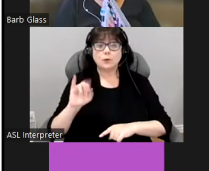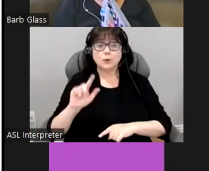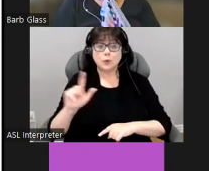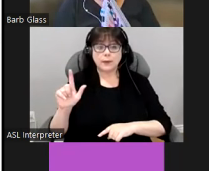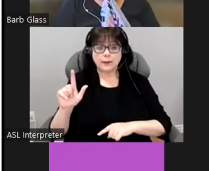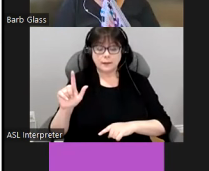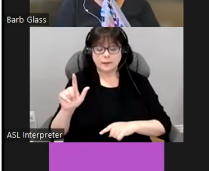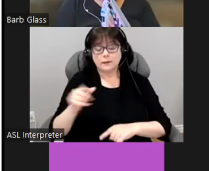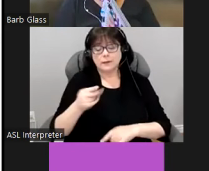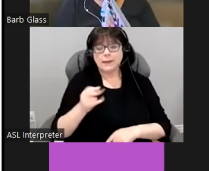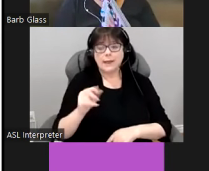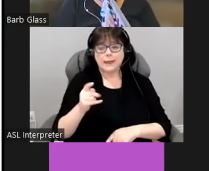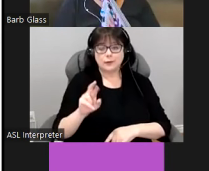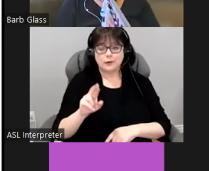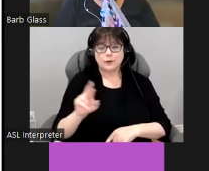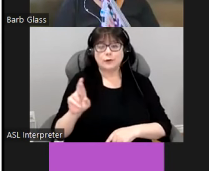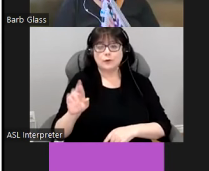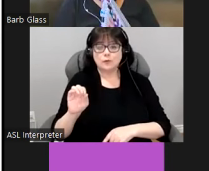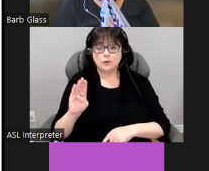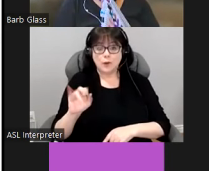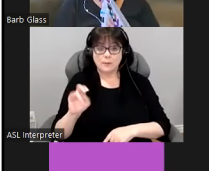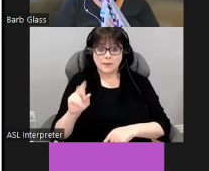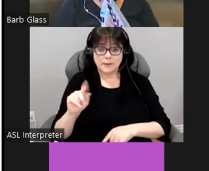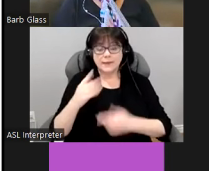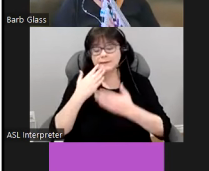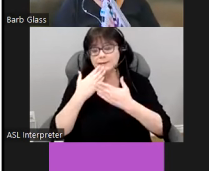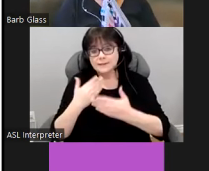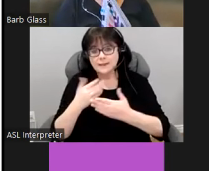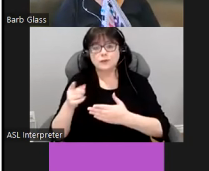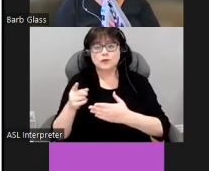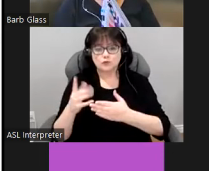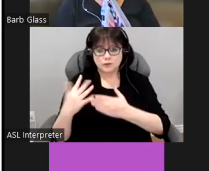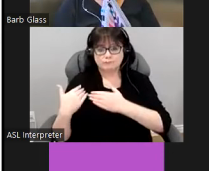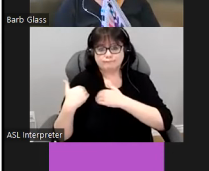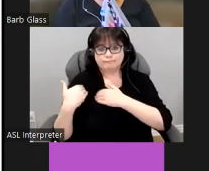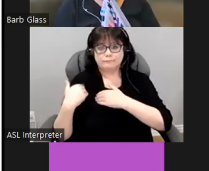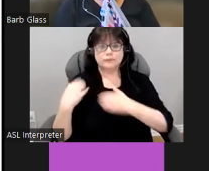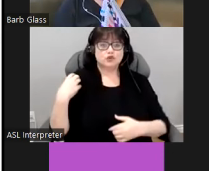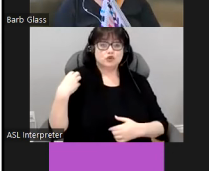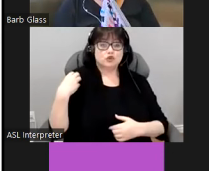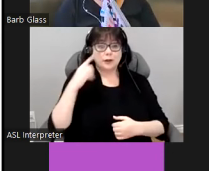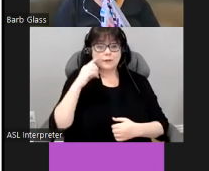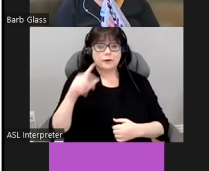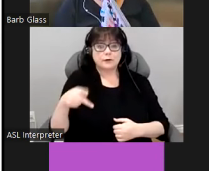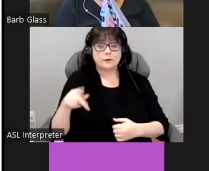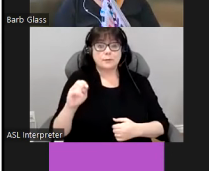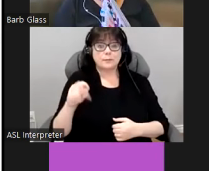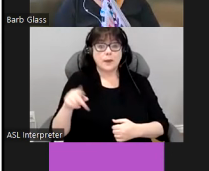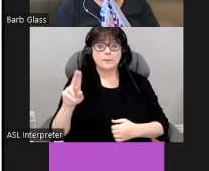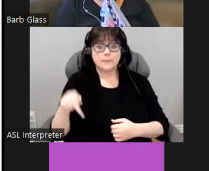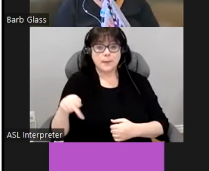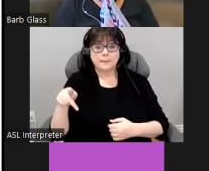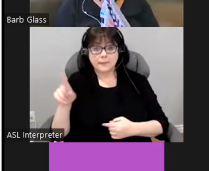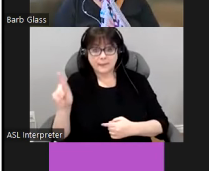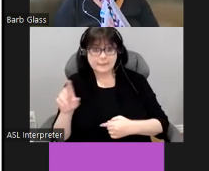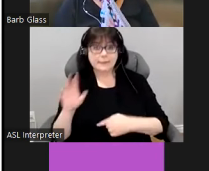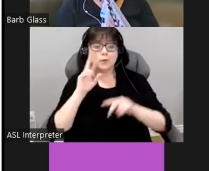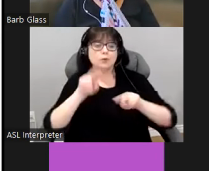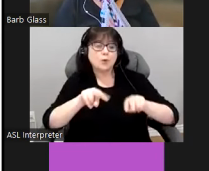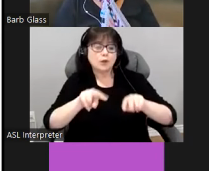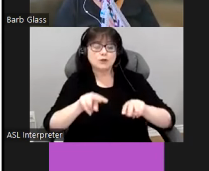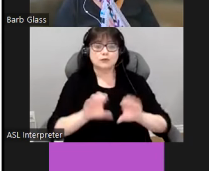our Pop Up PD committee. So she's going to keep an eye on the chat as well. And Stacy from Contact North as well. But I will try, if